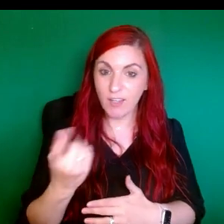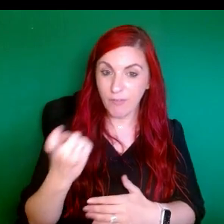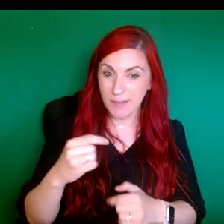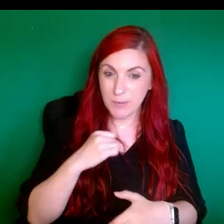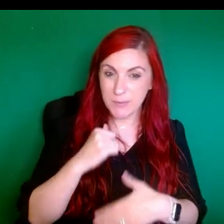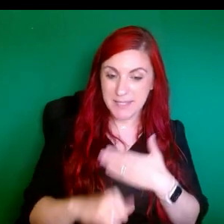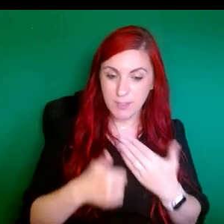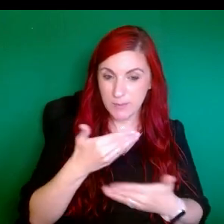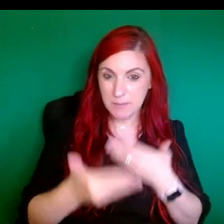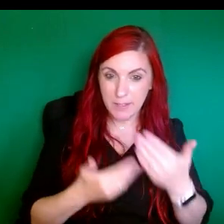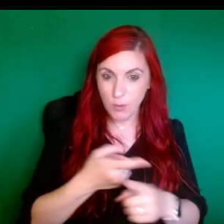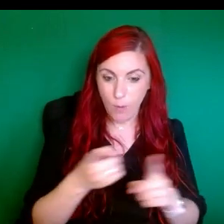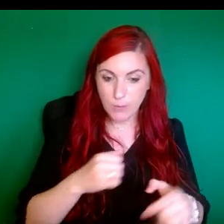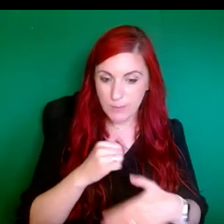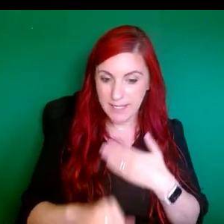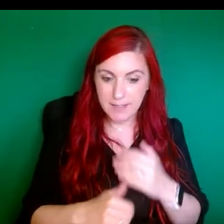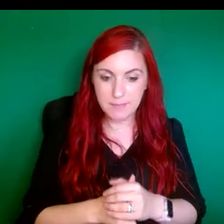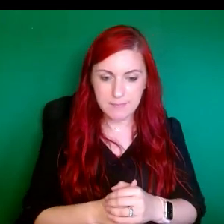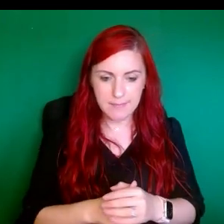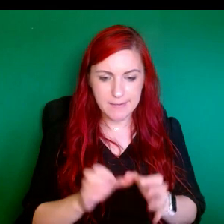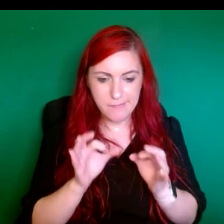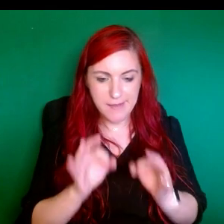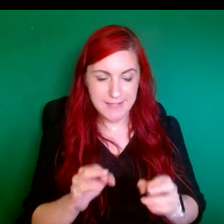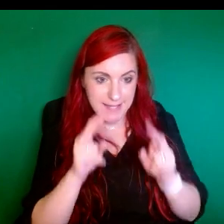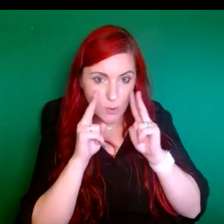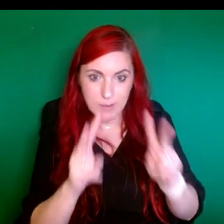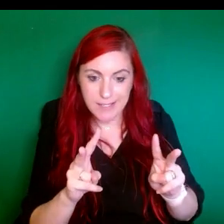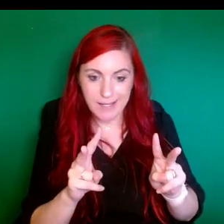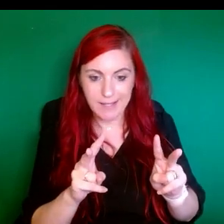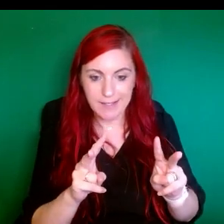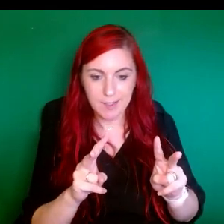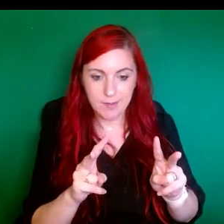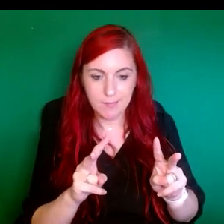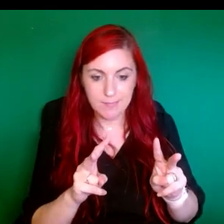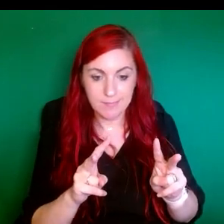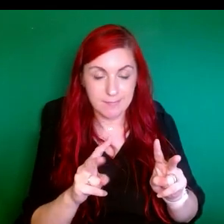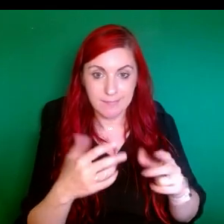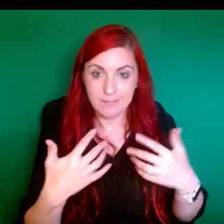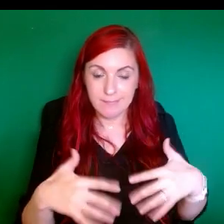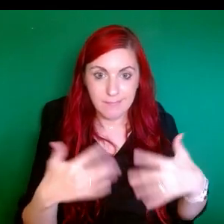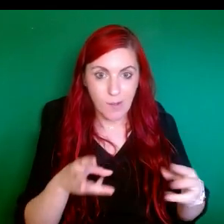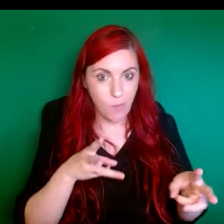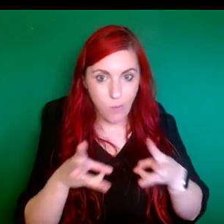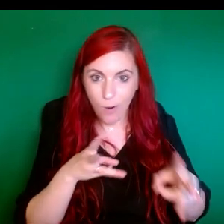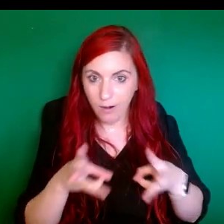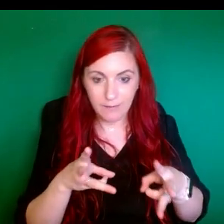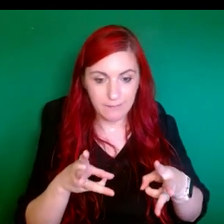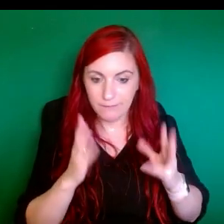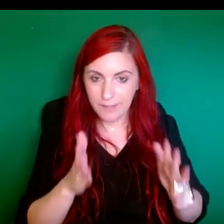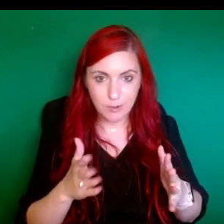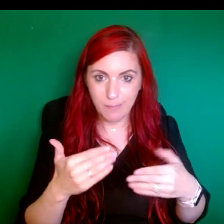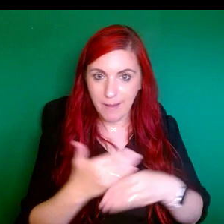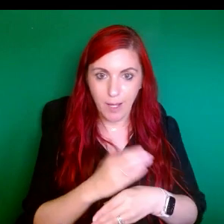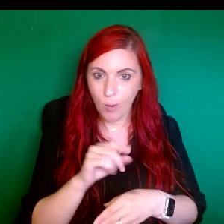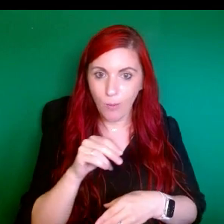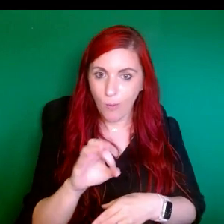And thanks for inviting me to come and speak today. And it was, fantastic to see